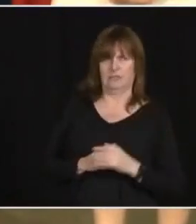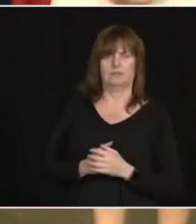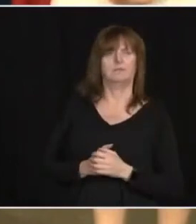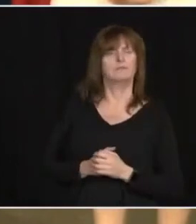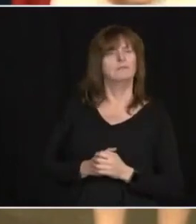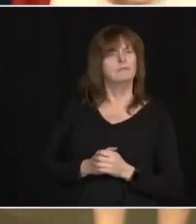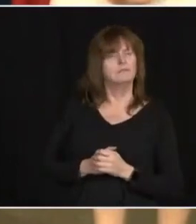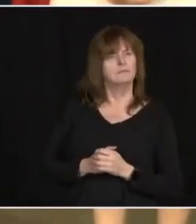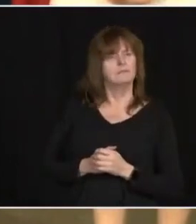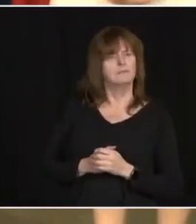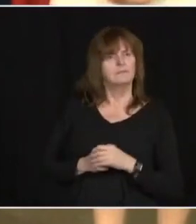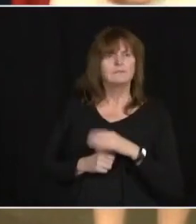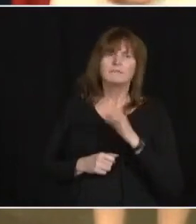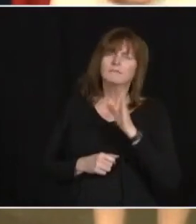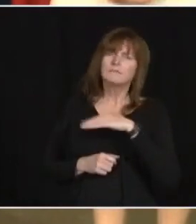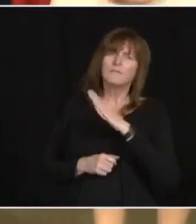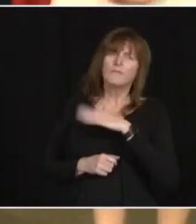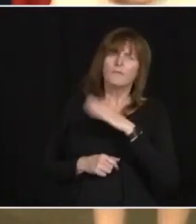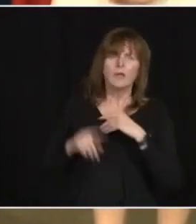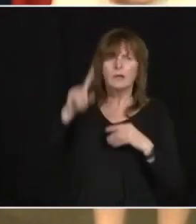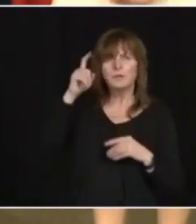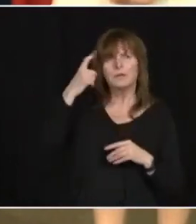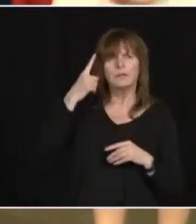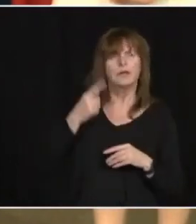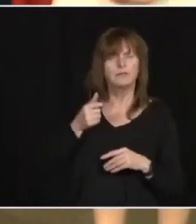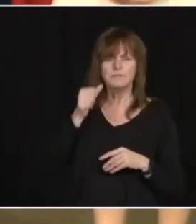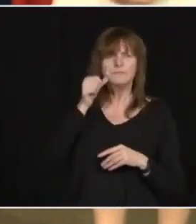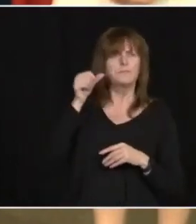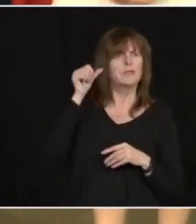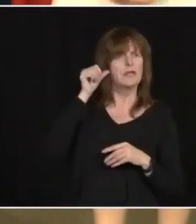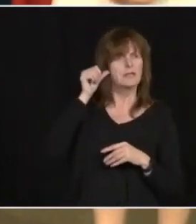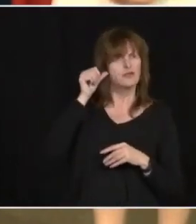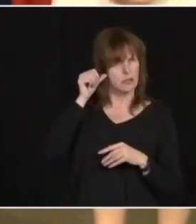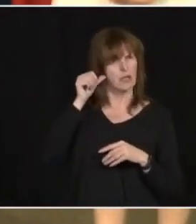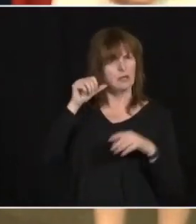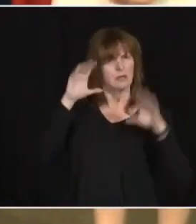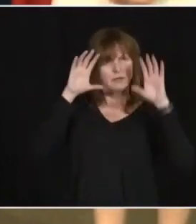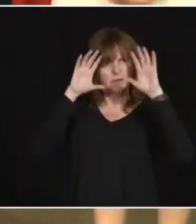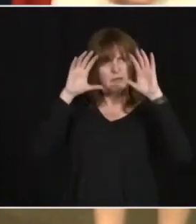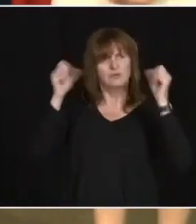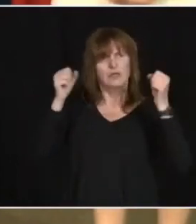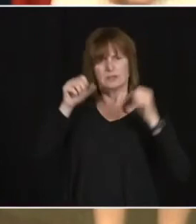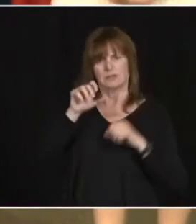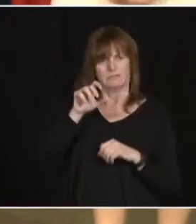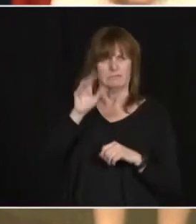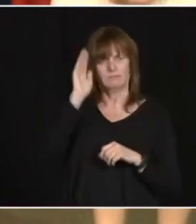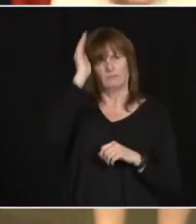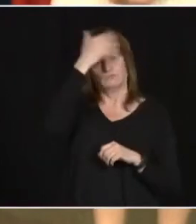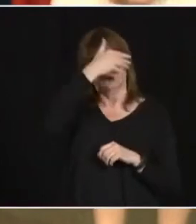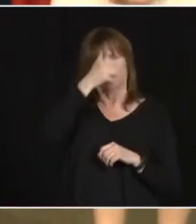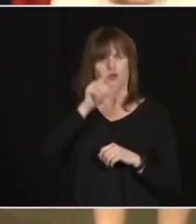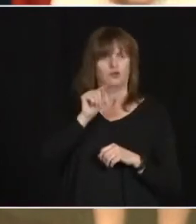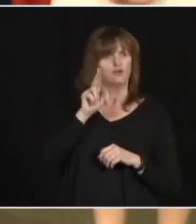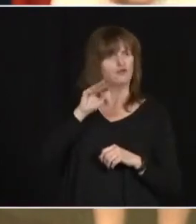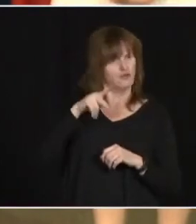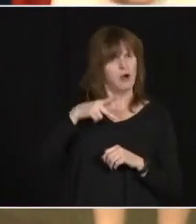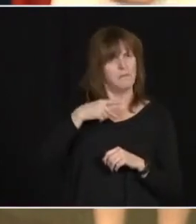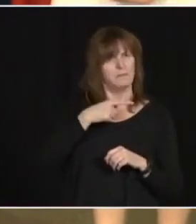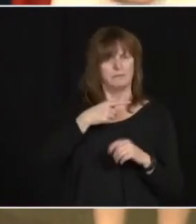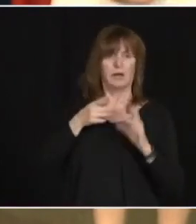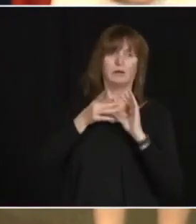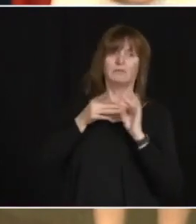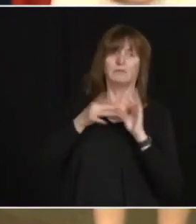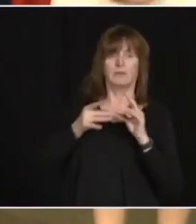Premier. Yesterday, President Trump was talking about opening the border with Canada soon. Given